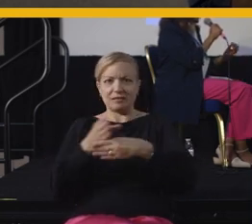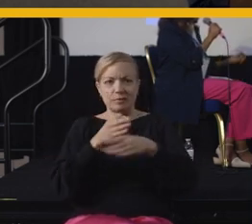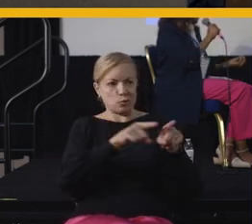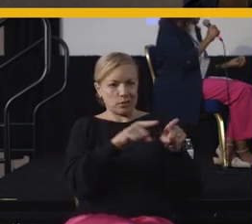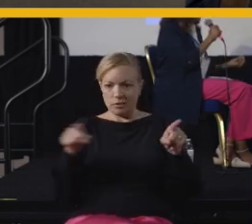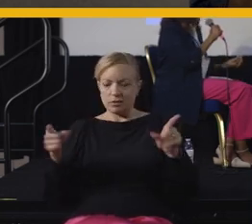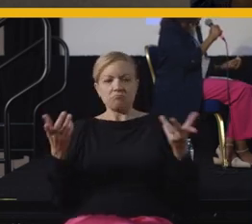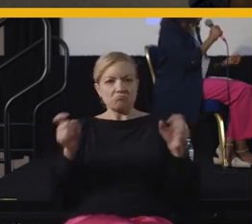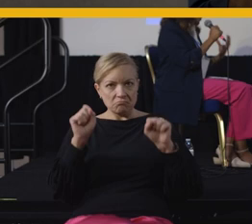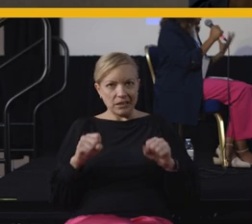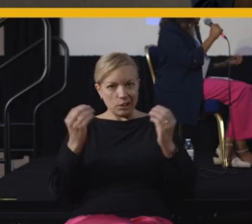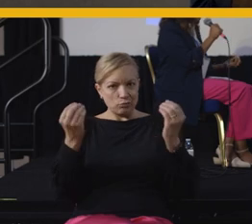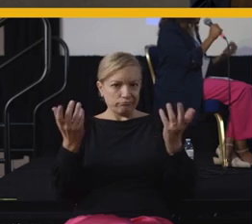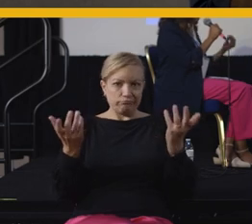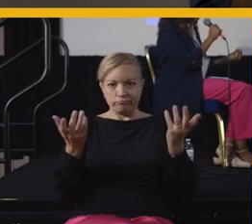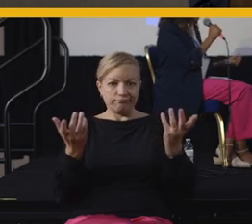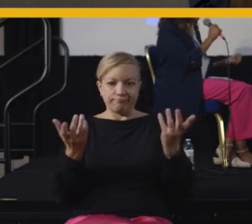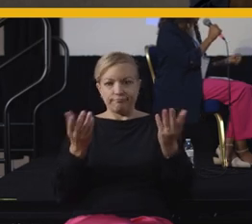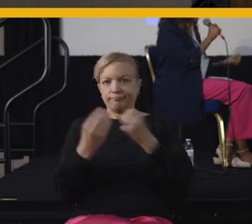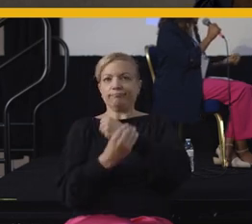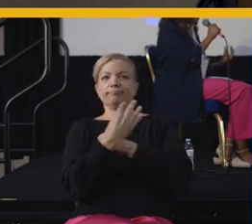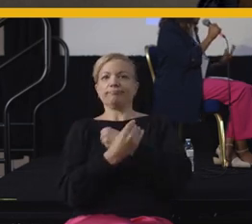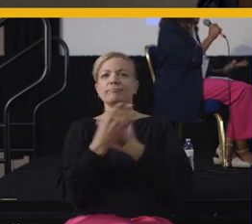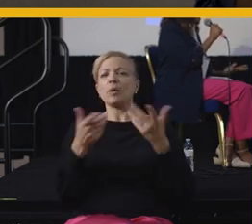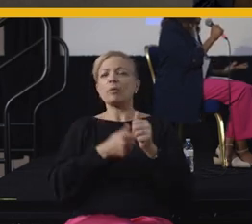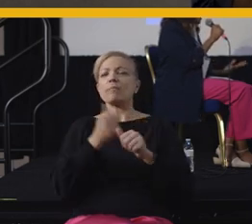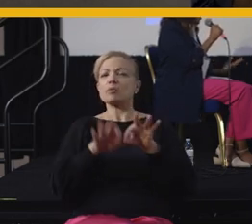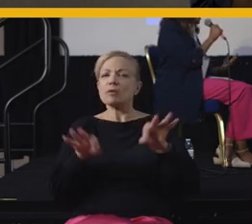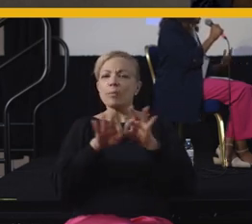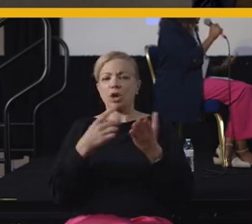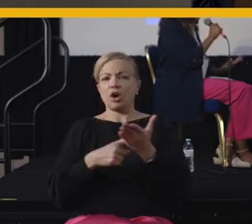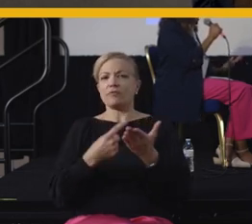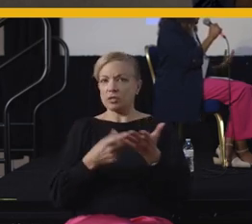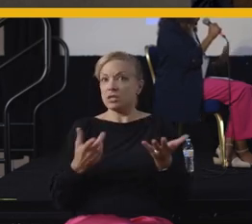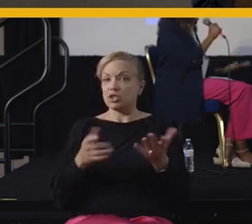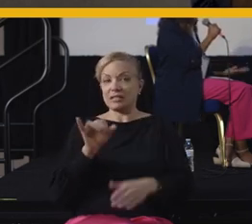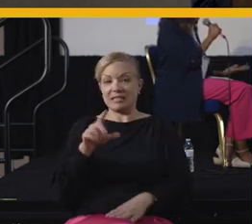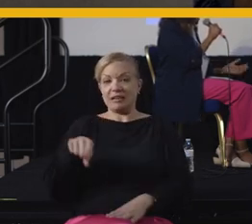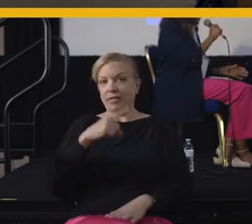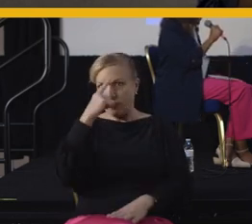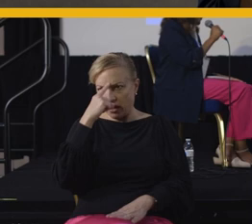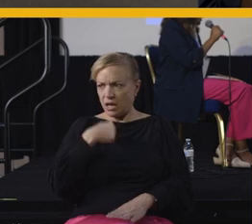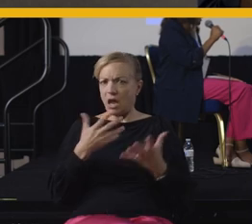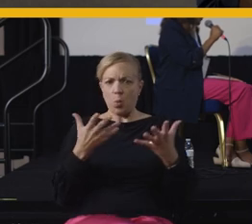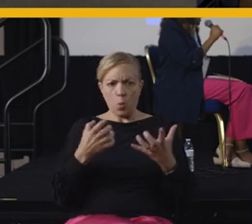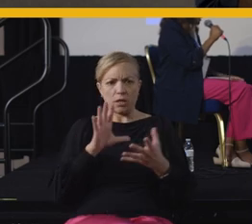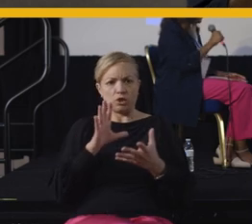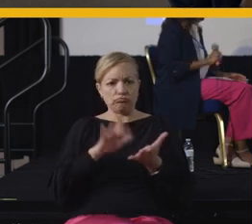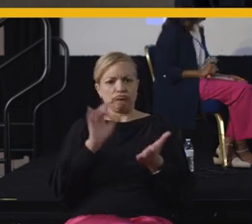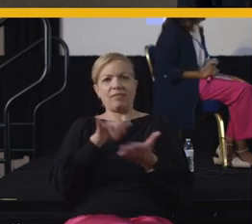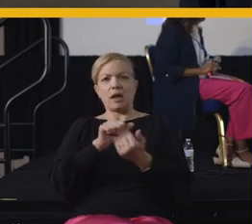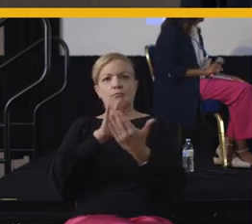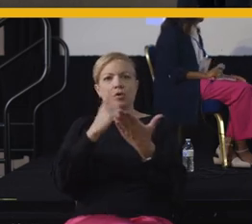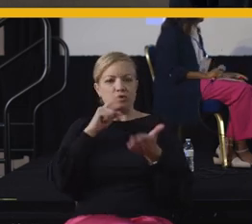you take us through, like, what are some of the most important conversations that people need to have if they're thinking they want to have this approach for their